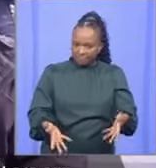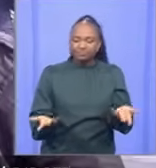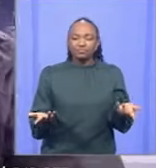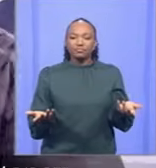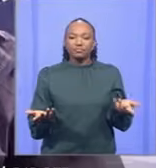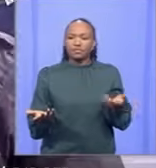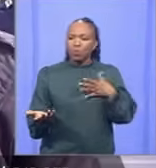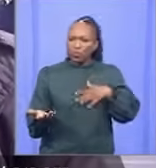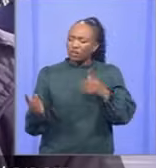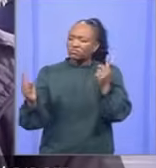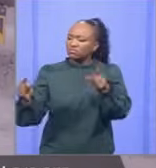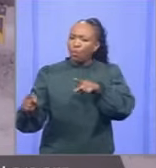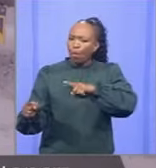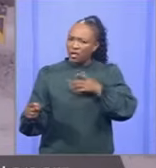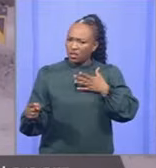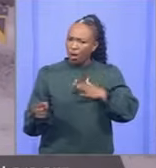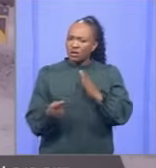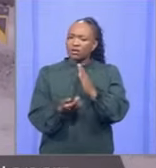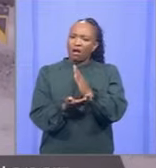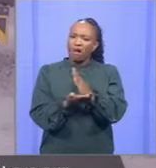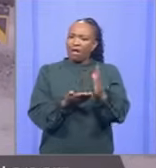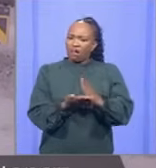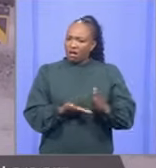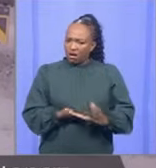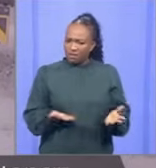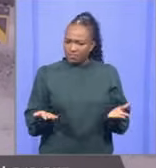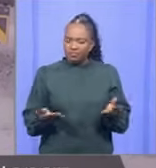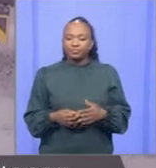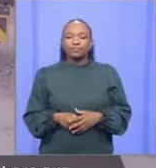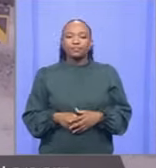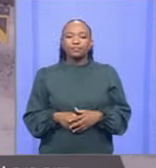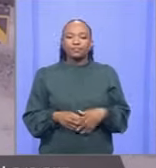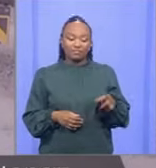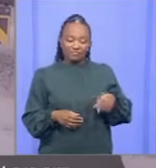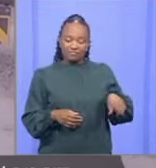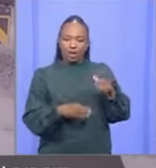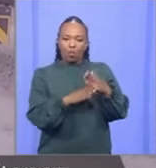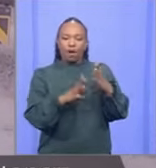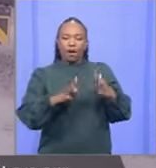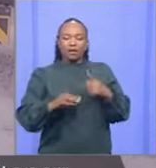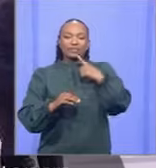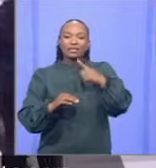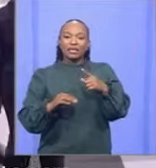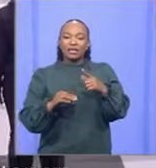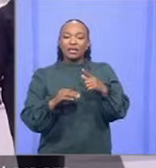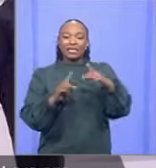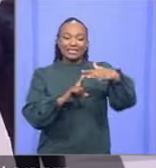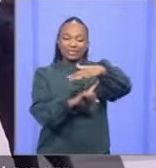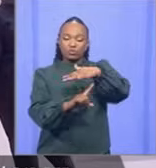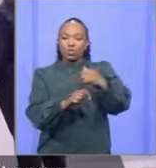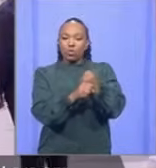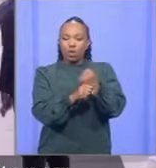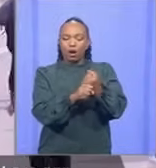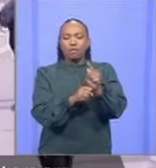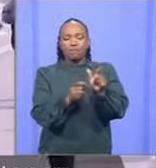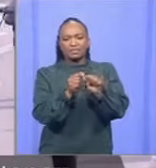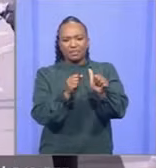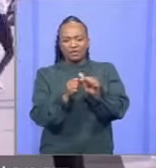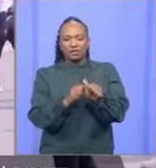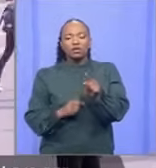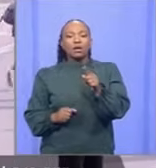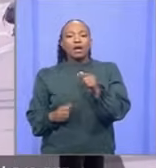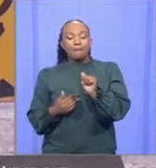gore why ba batla gore kgaola. Badiri ba re seemo seo ba direlang mo go sona se tshwanetse sa tokafadiwa. Madi a ke a golang kgwedi le kgwedi ga